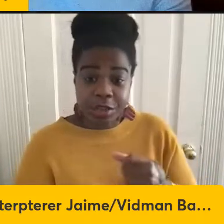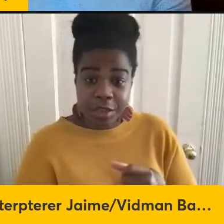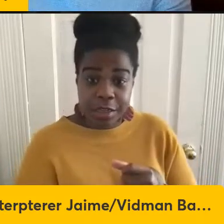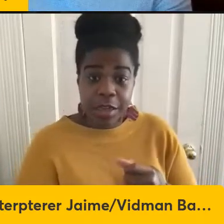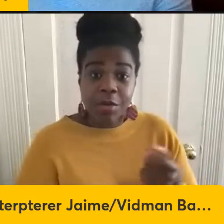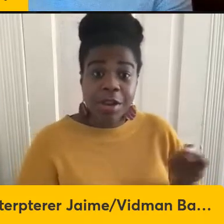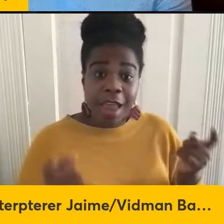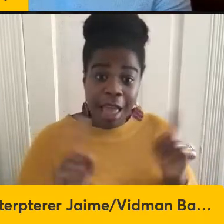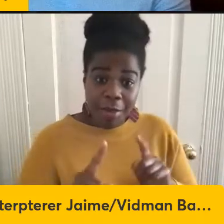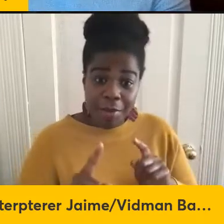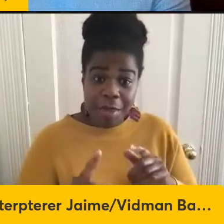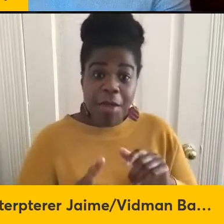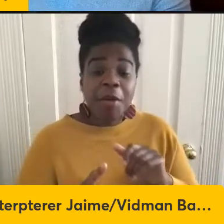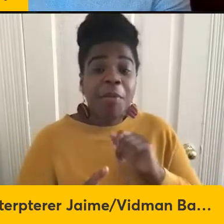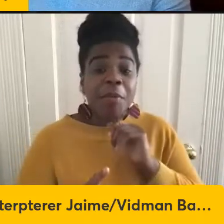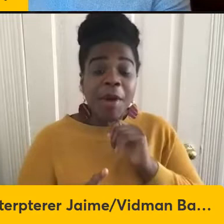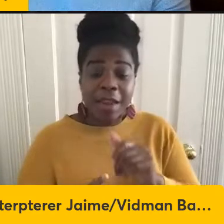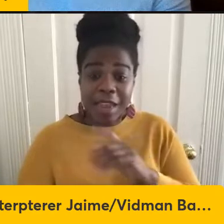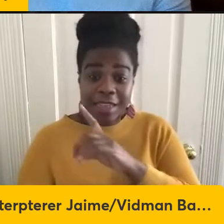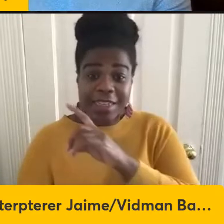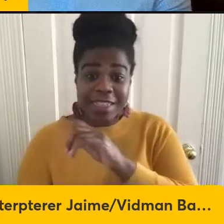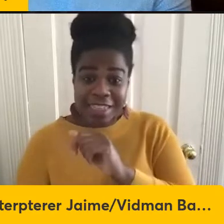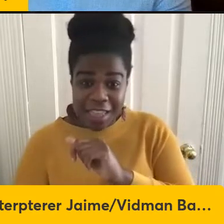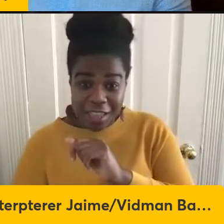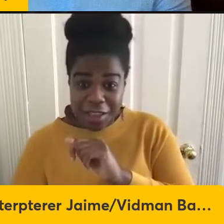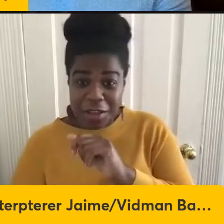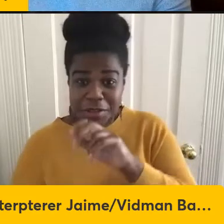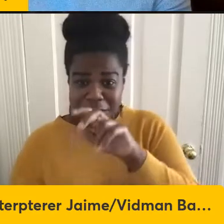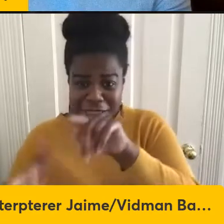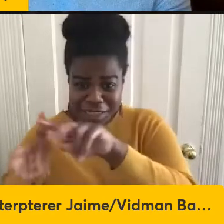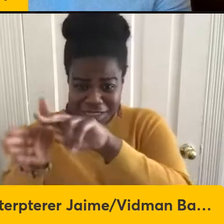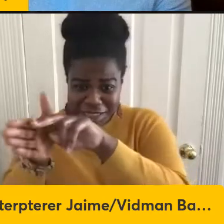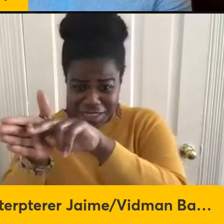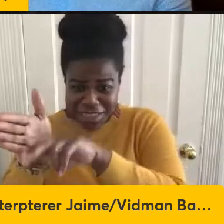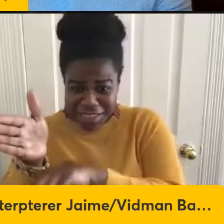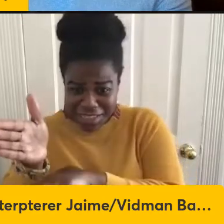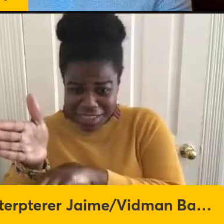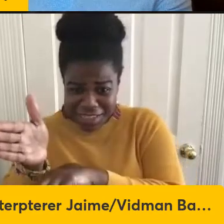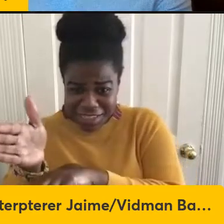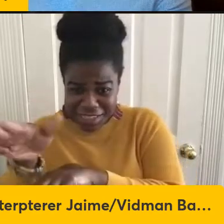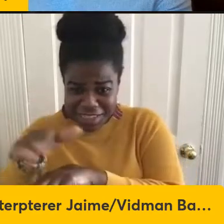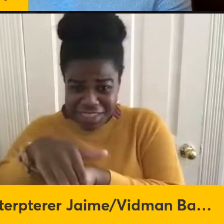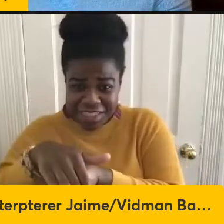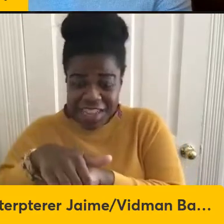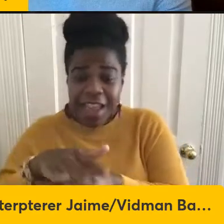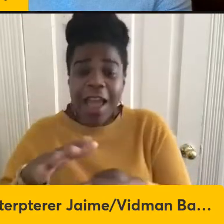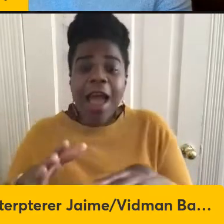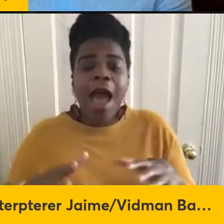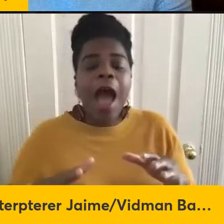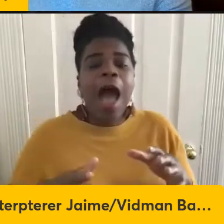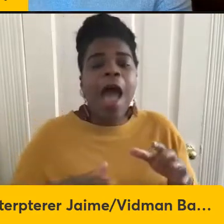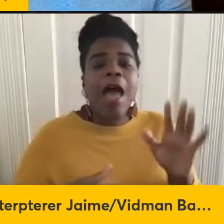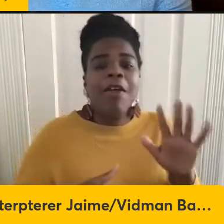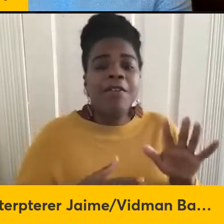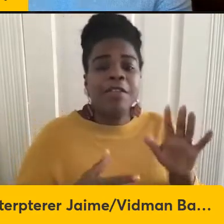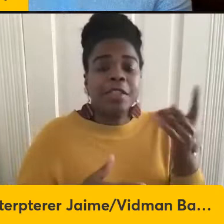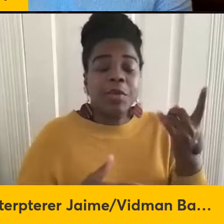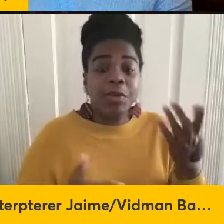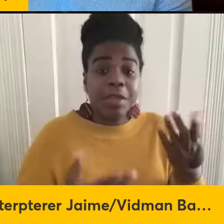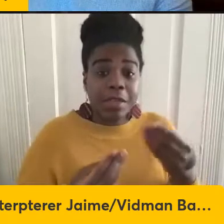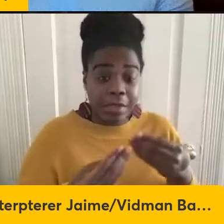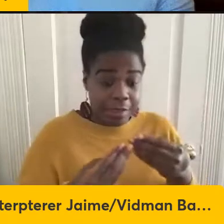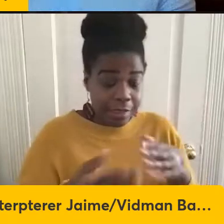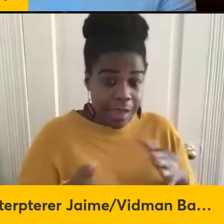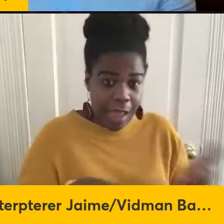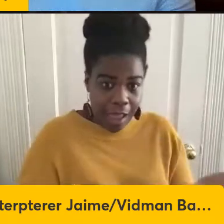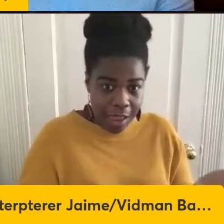my non-disabled self was over there being buried. And if I lost a loved one, they'd offer bereavement support